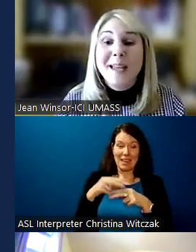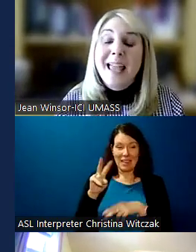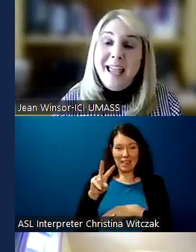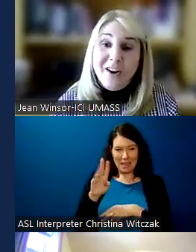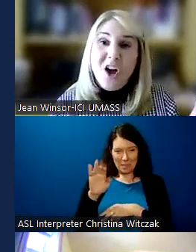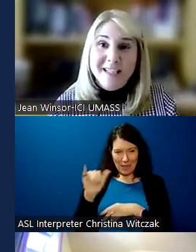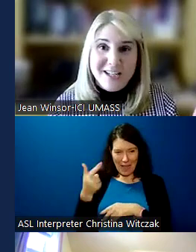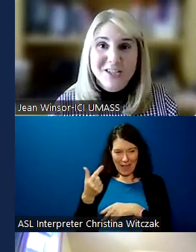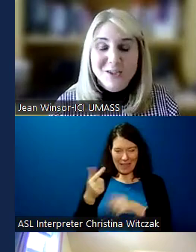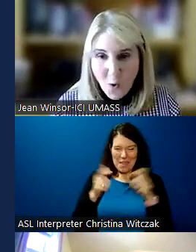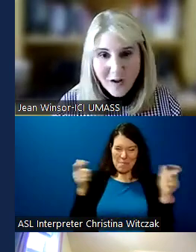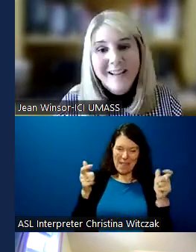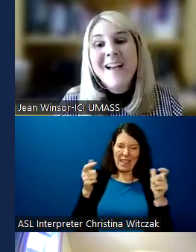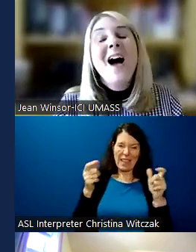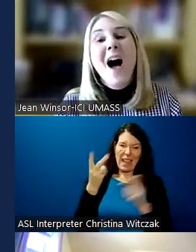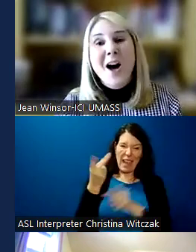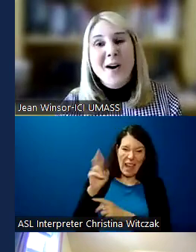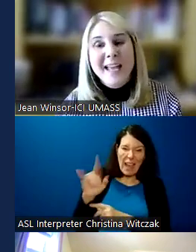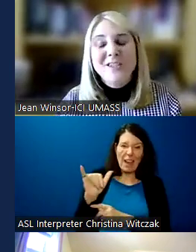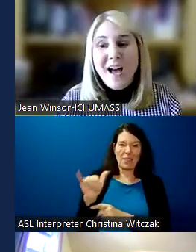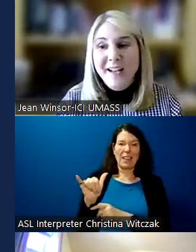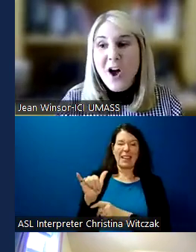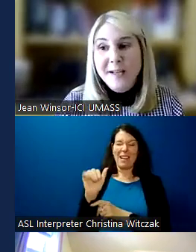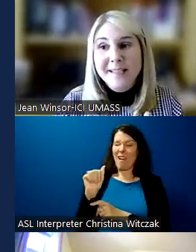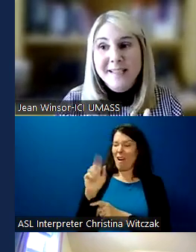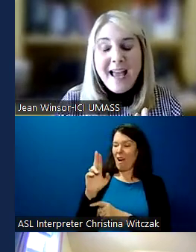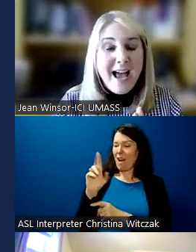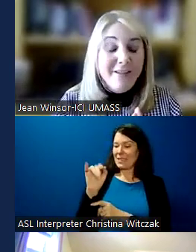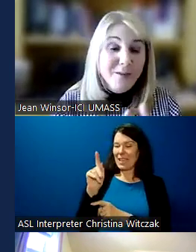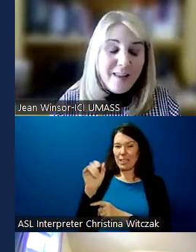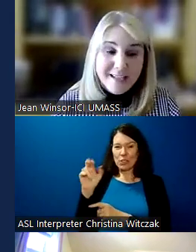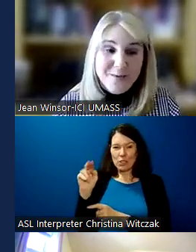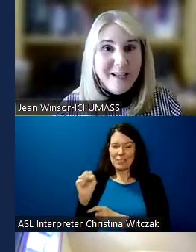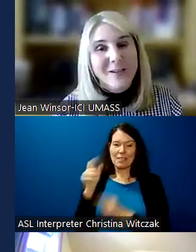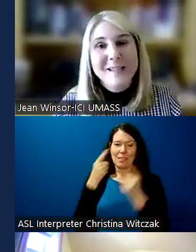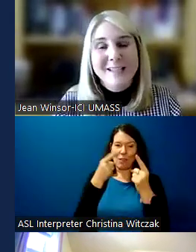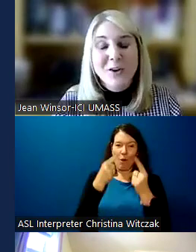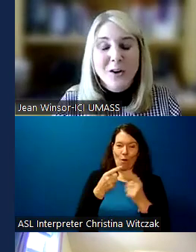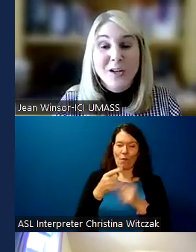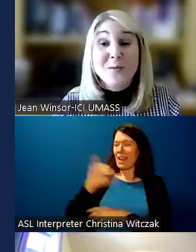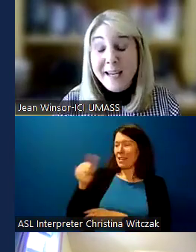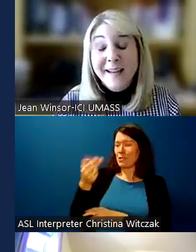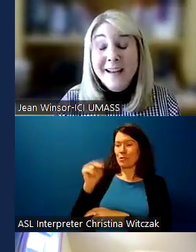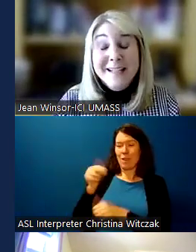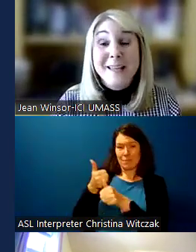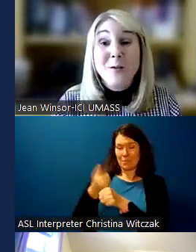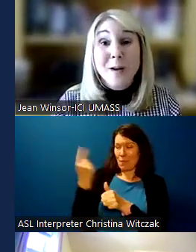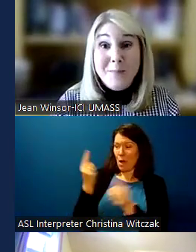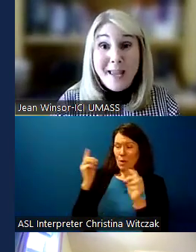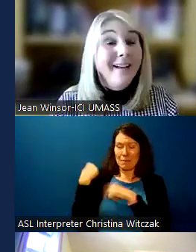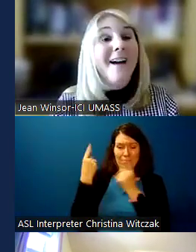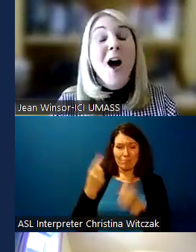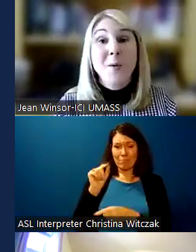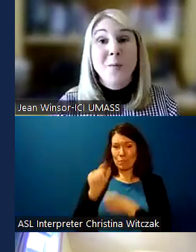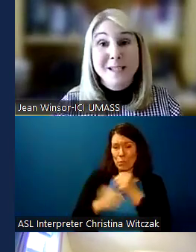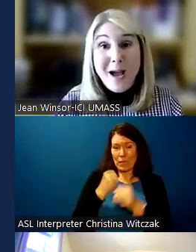for Big, Hairy, Audacious Goal. And John always for the last 20 years, has encouraged me to think really